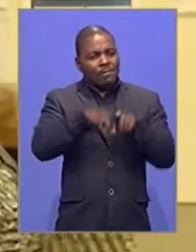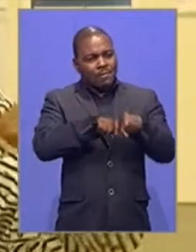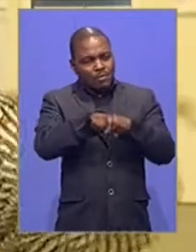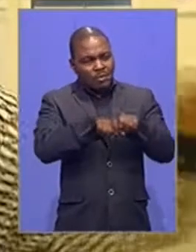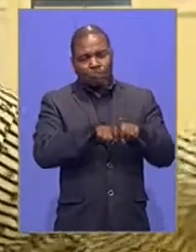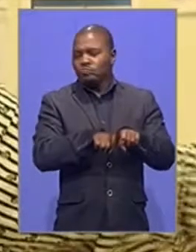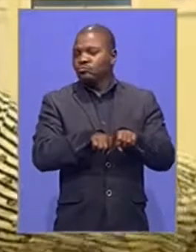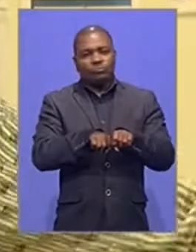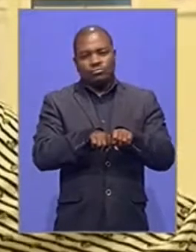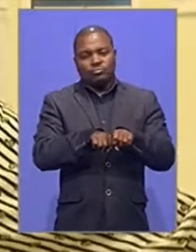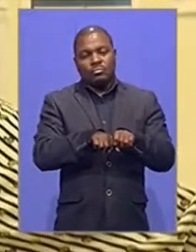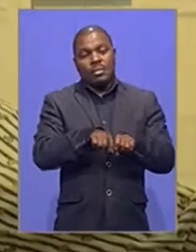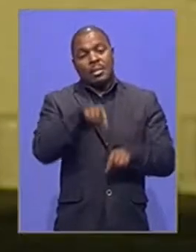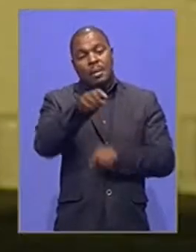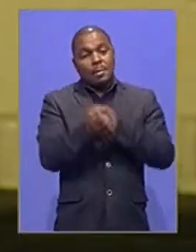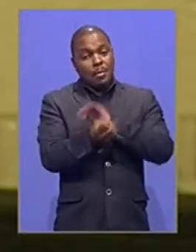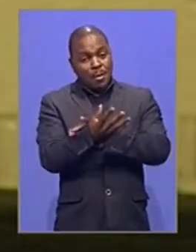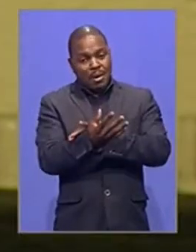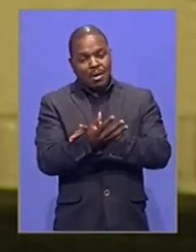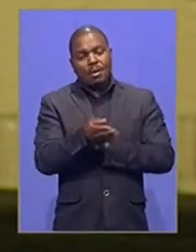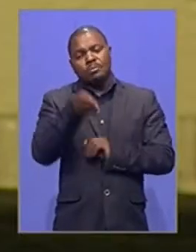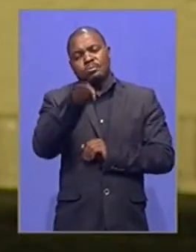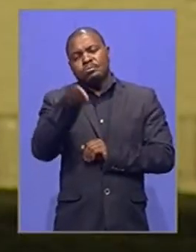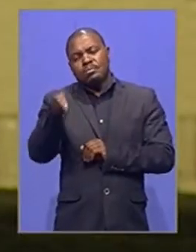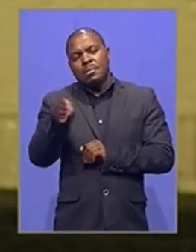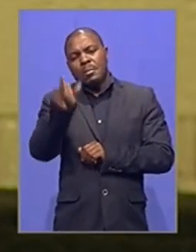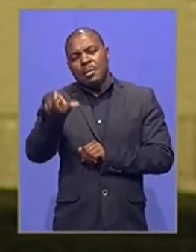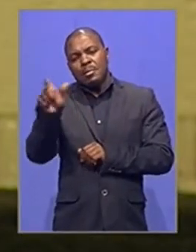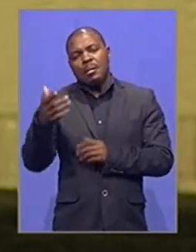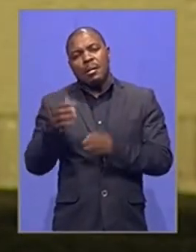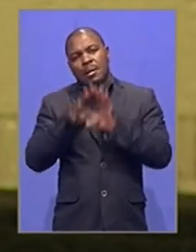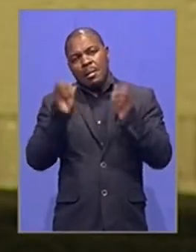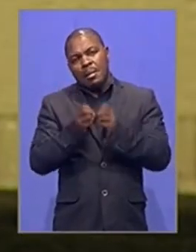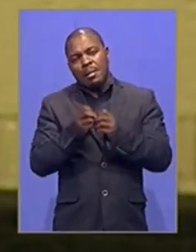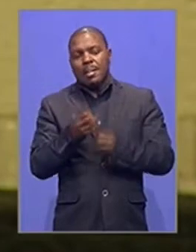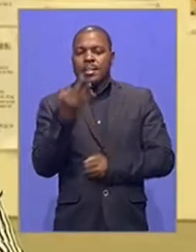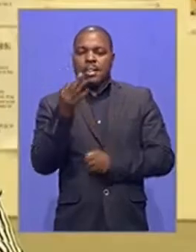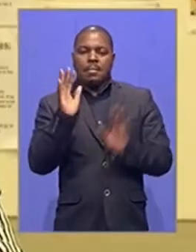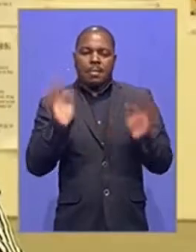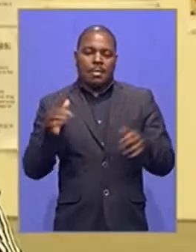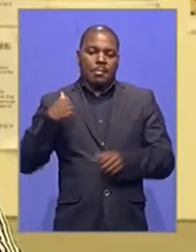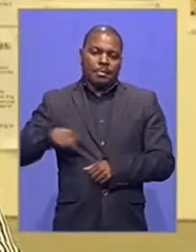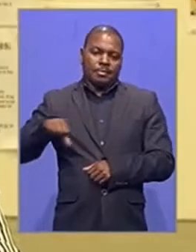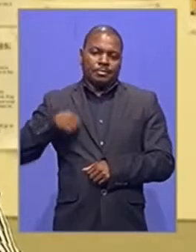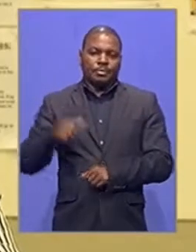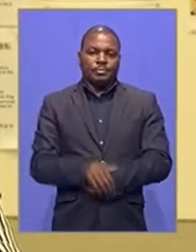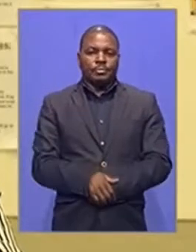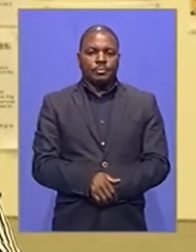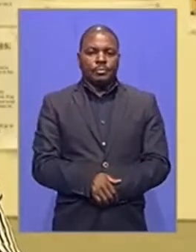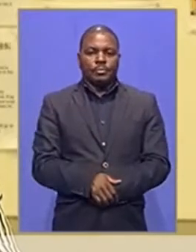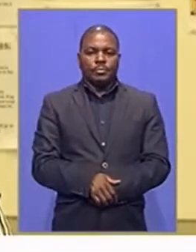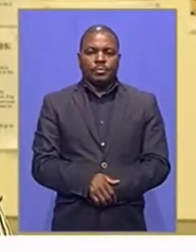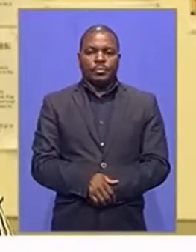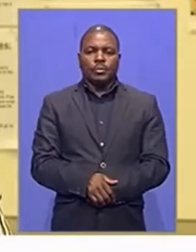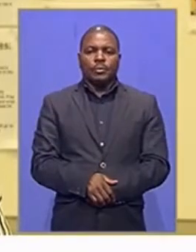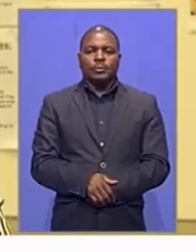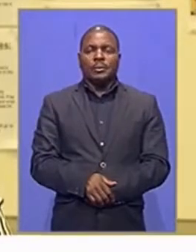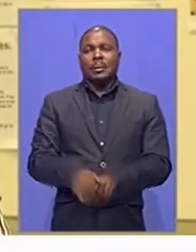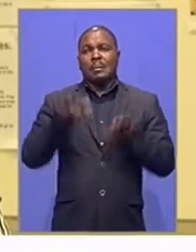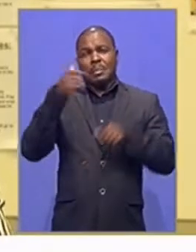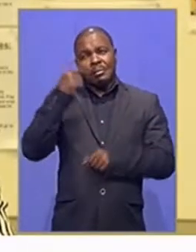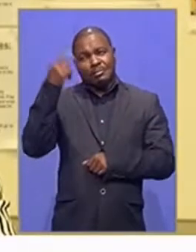tlago ka Mpumalanga. Mokgatlo o na le bonkgetheng ka mebasepaleng e meraro. There has to be a change of